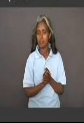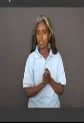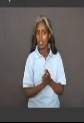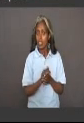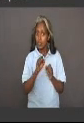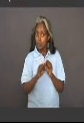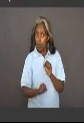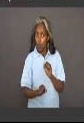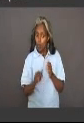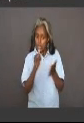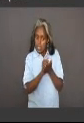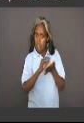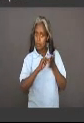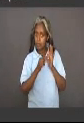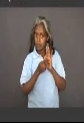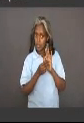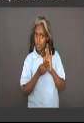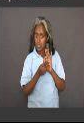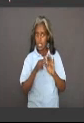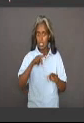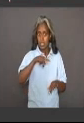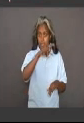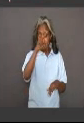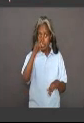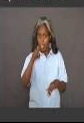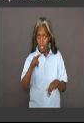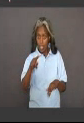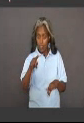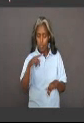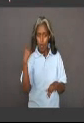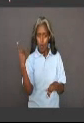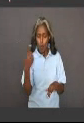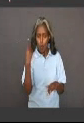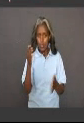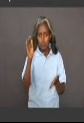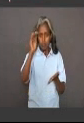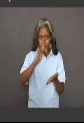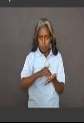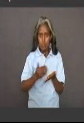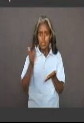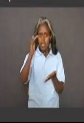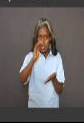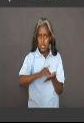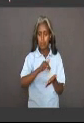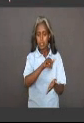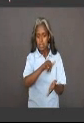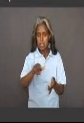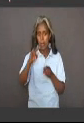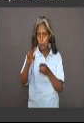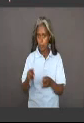So, that means the curve will always repeat the same